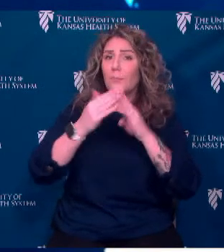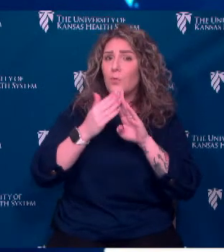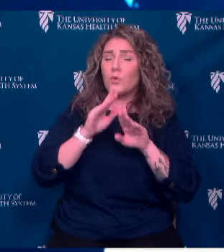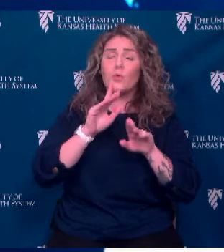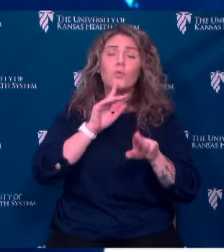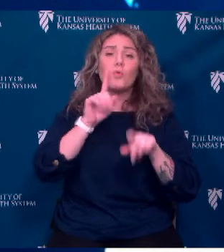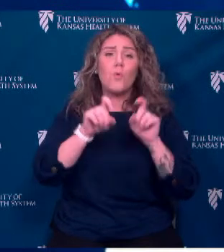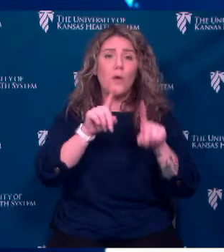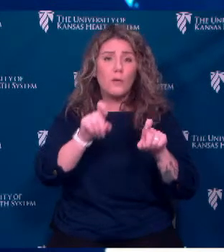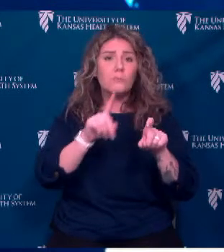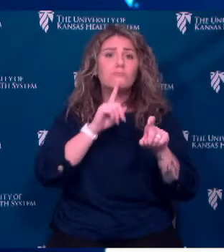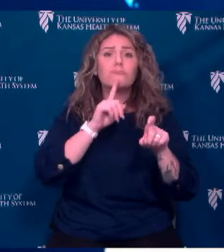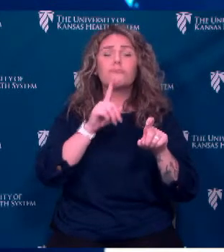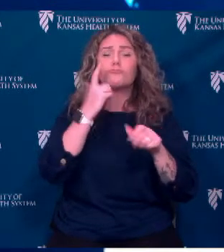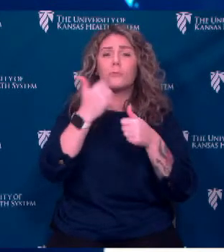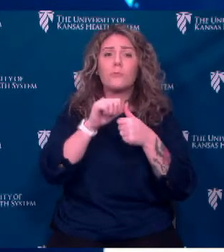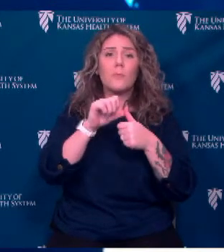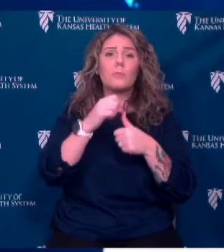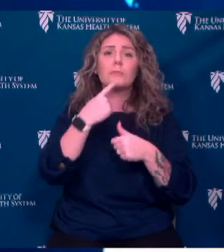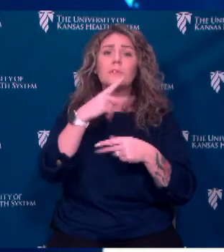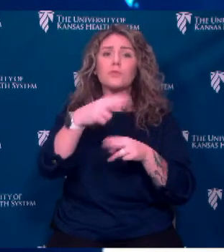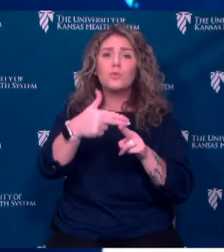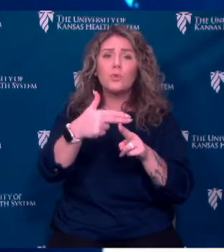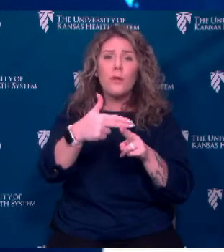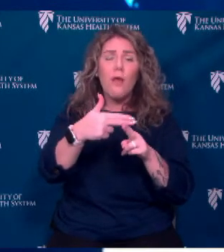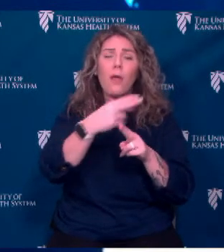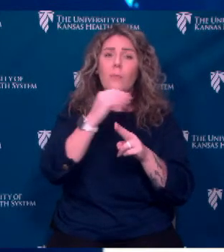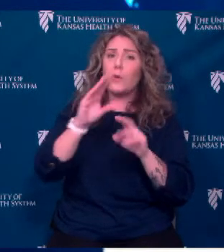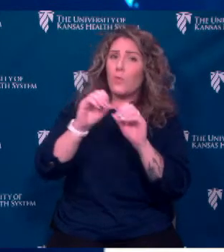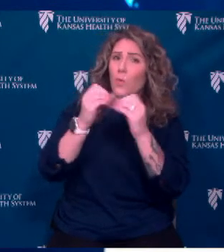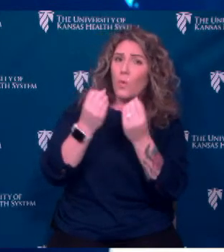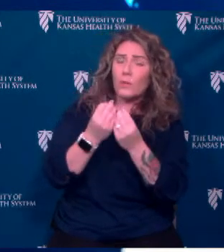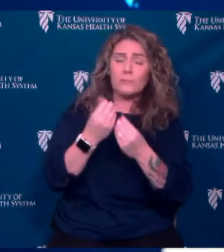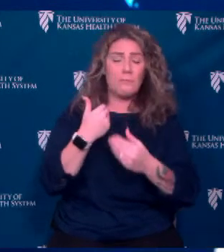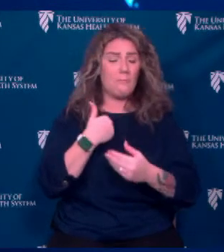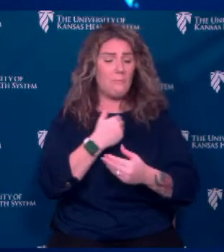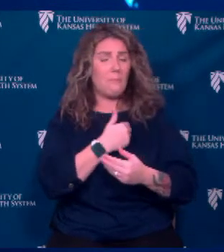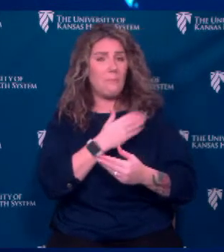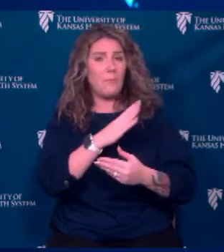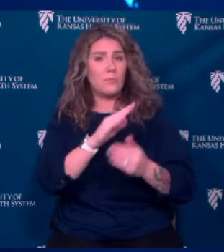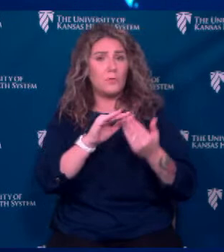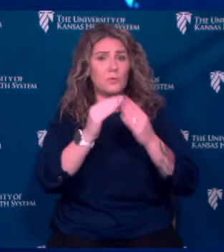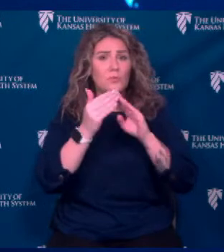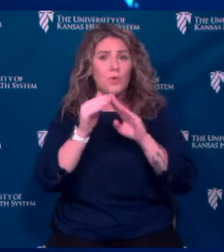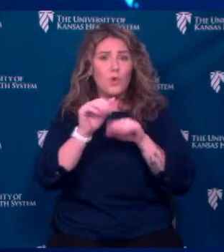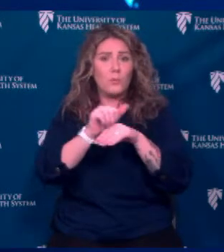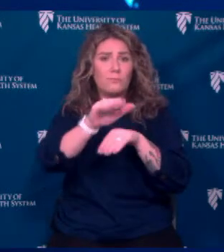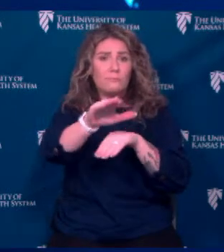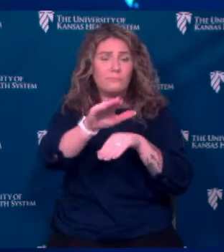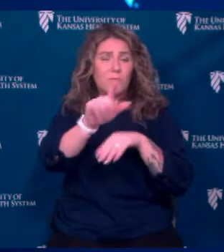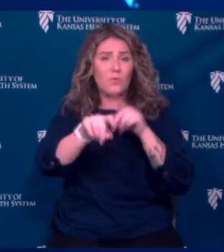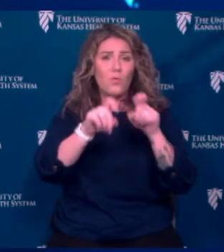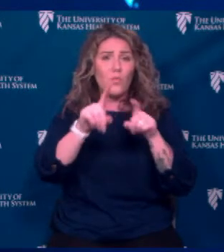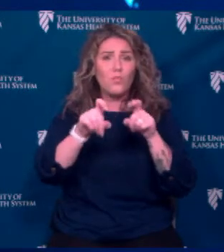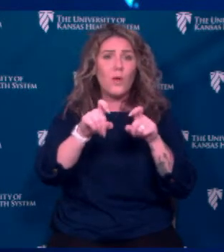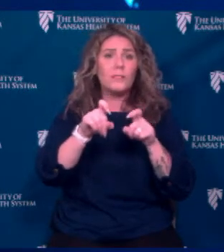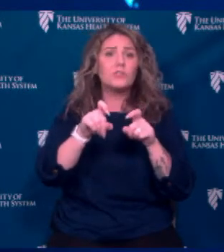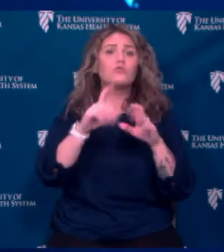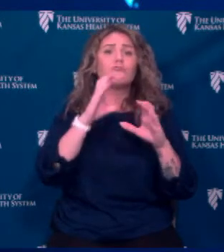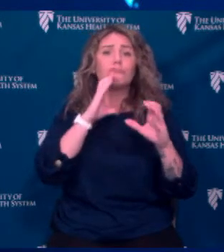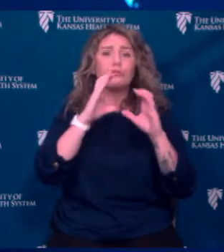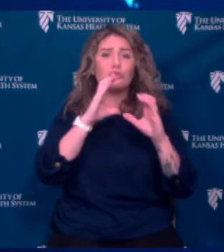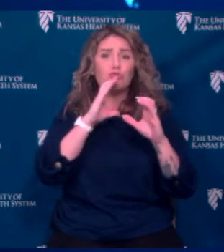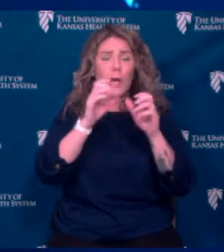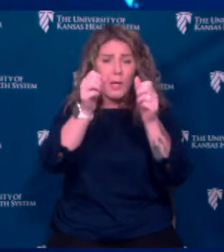name, the name of the news organization that you're asking questions from. Members of the community should put their questions into the chat feeds where we'll be watching. Jessica Lavelle will